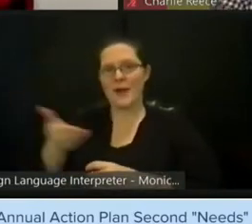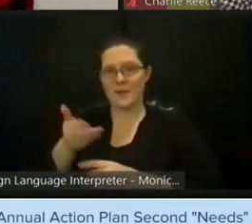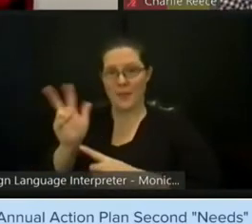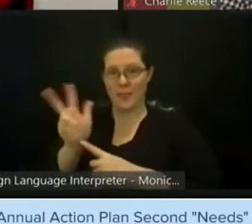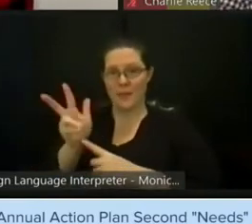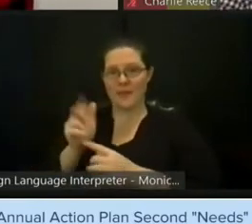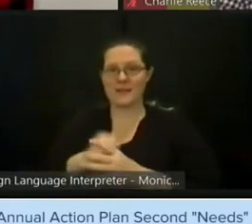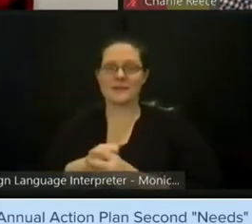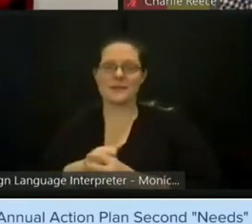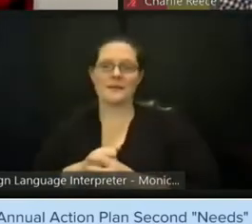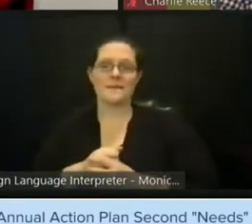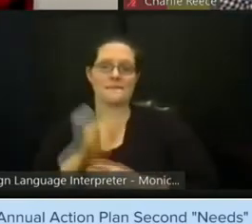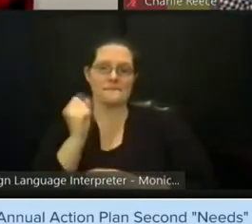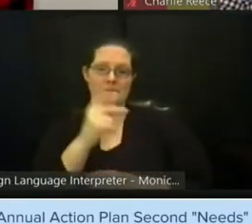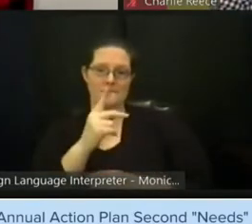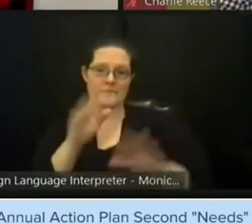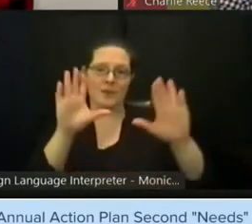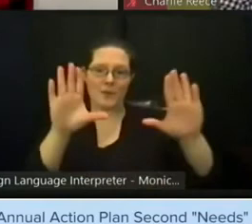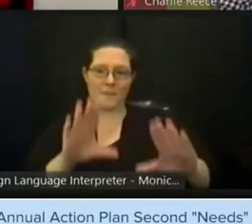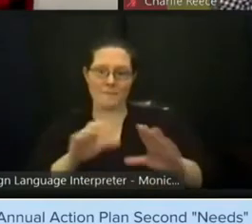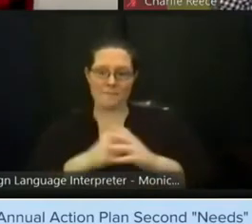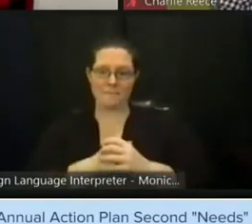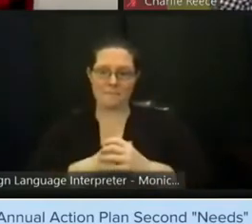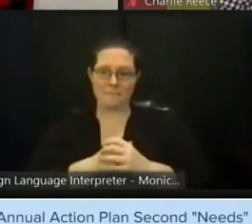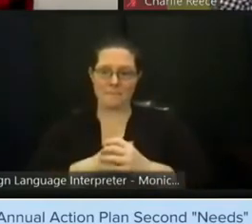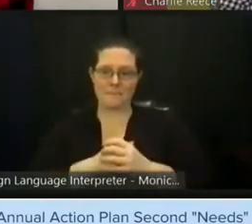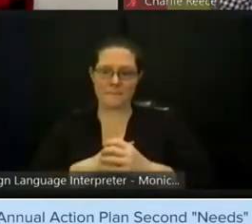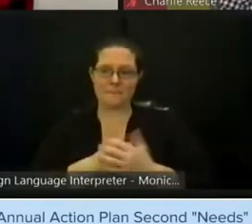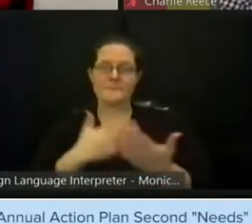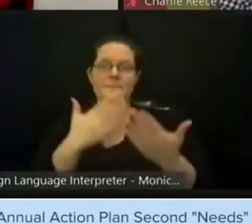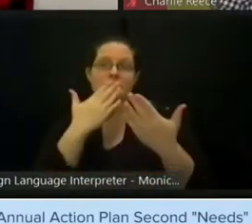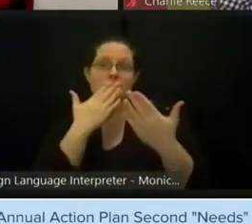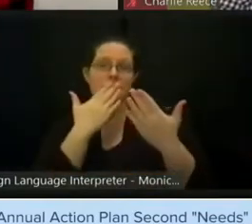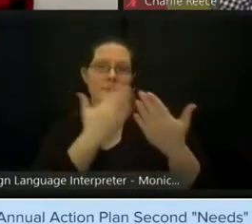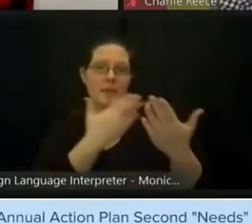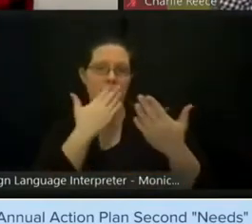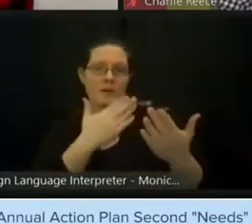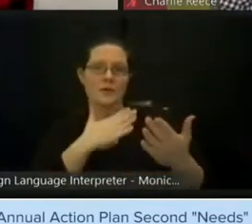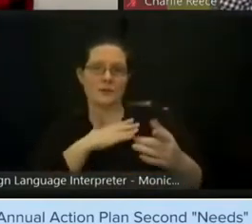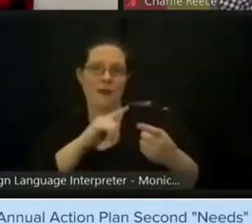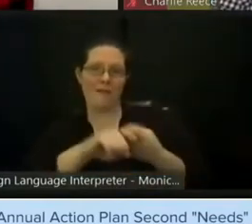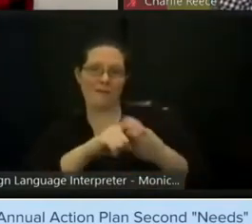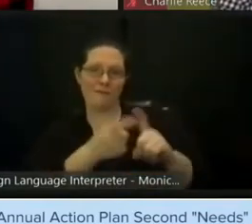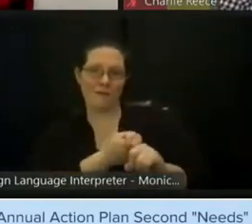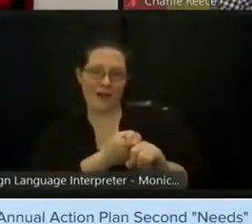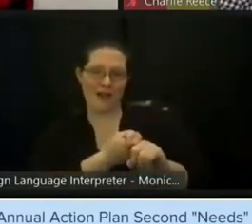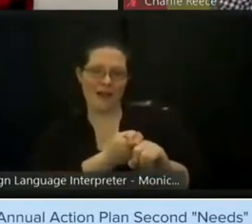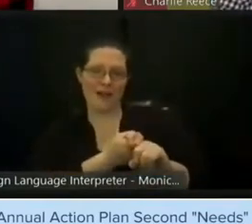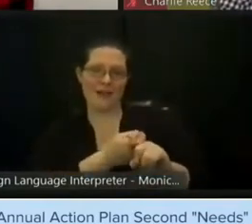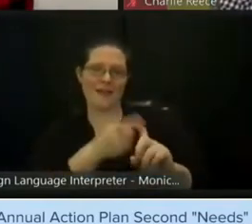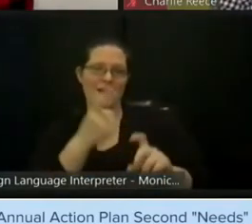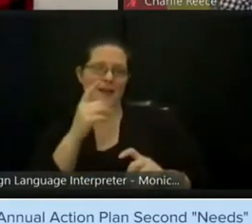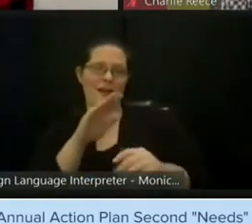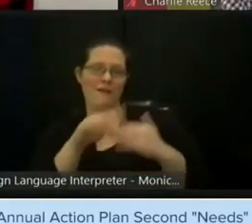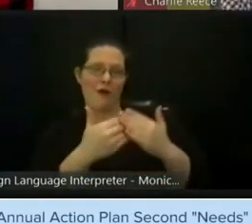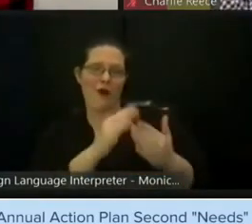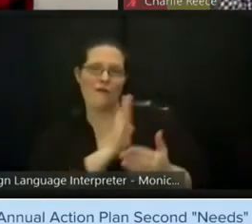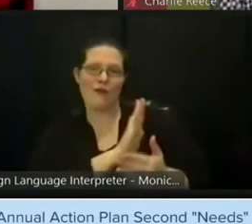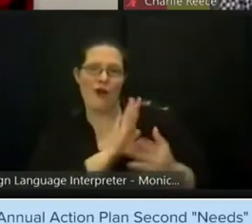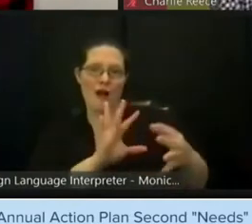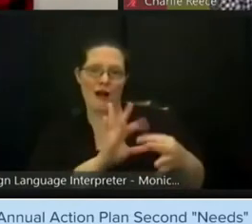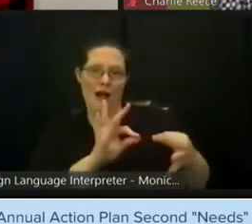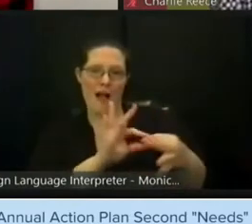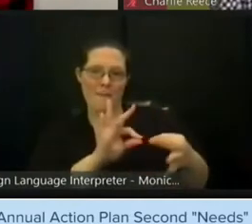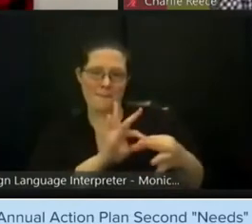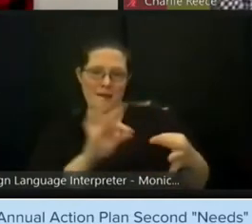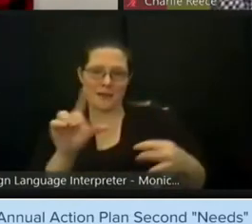3 minutes. Okay, great. Thank you to my friend and comrade Lauren for all those comments. Continuing off